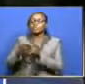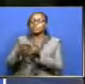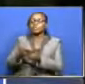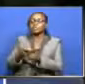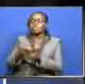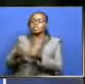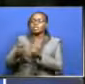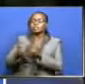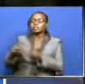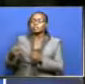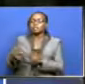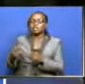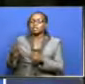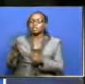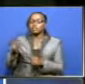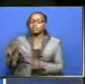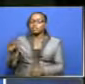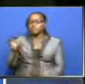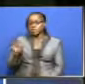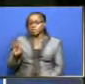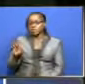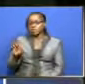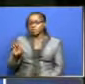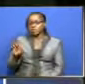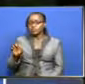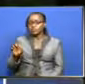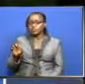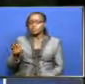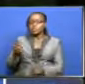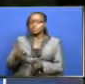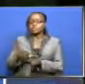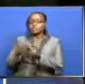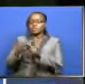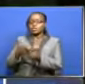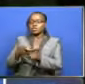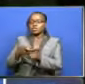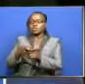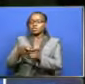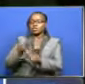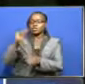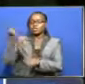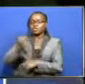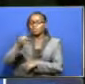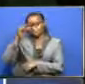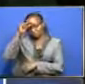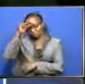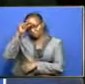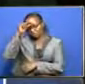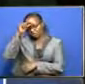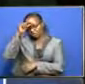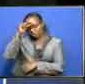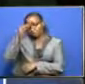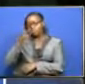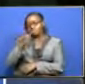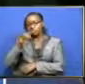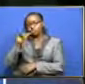7,000 PPEs to be presented to the Kenyan government in